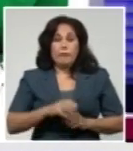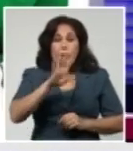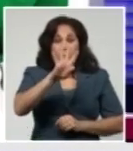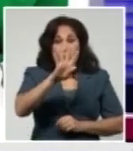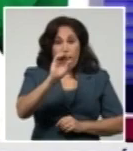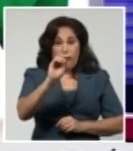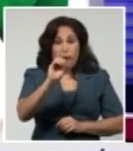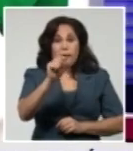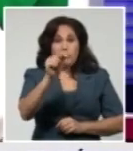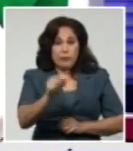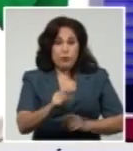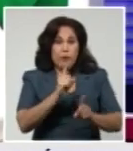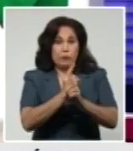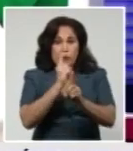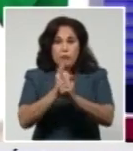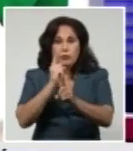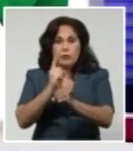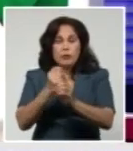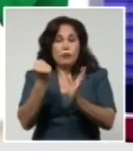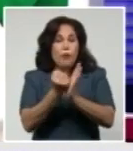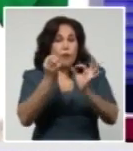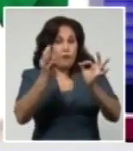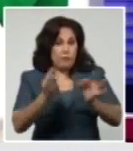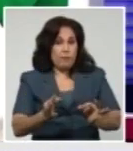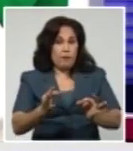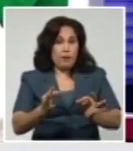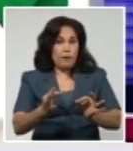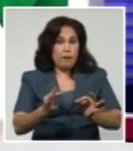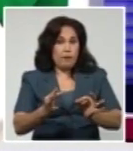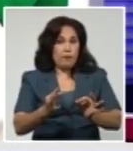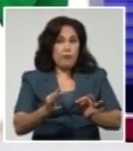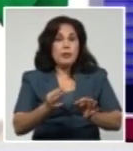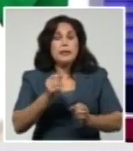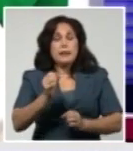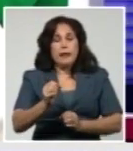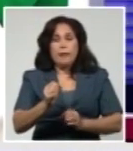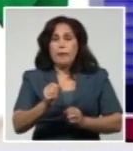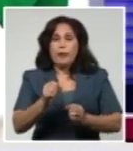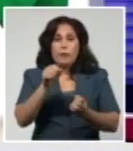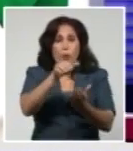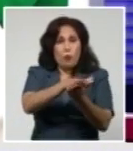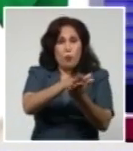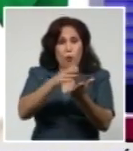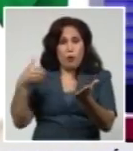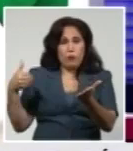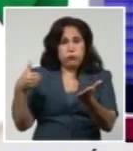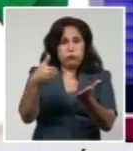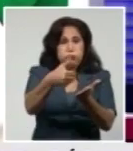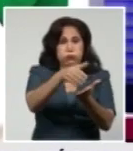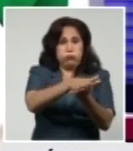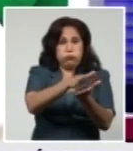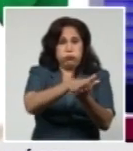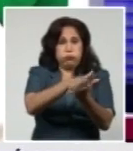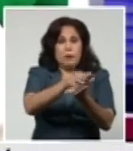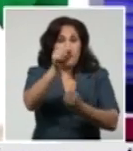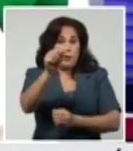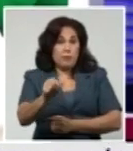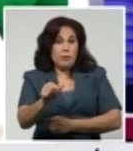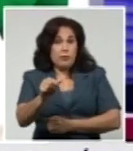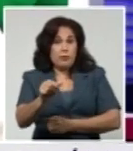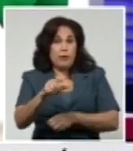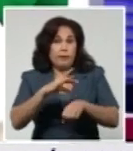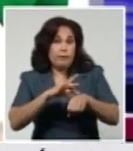positive case diagnosed yesterday is under the age of 20. In fact, this child is under 18 years of